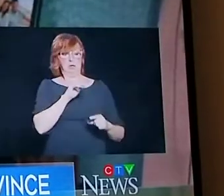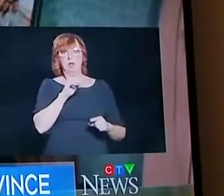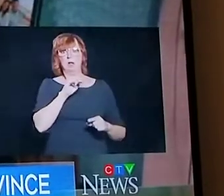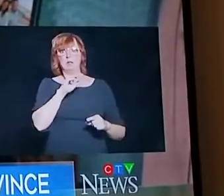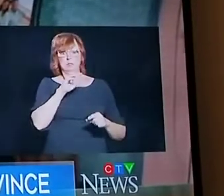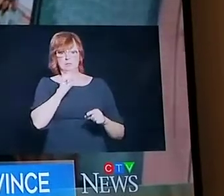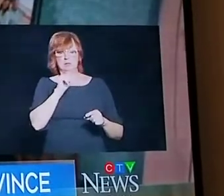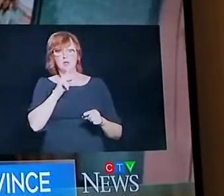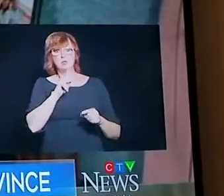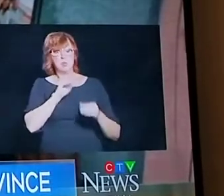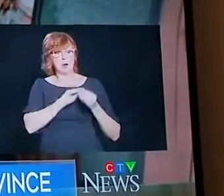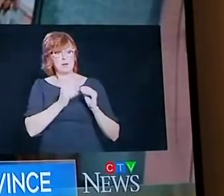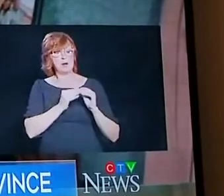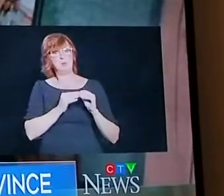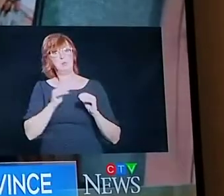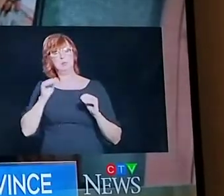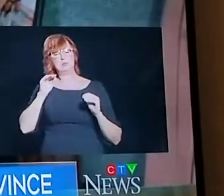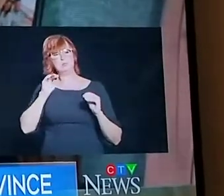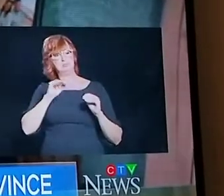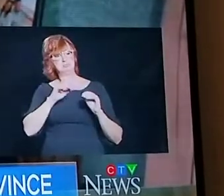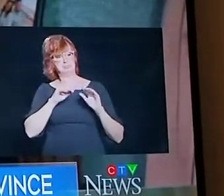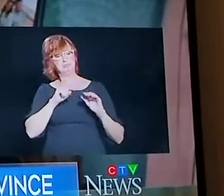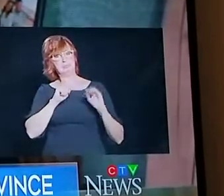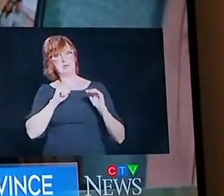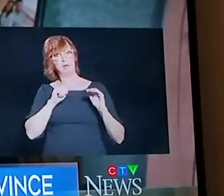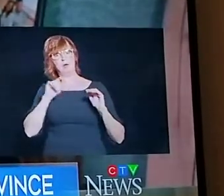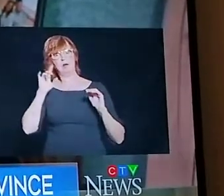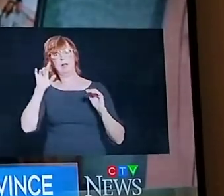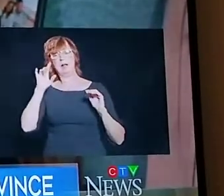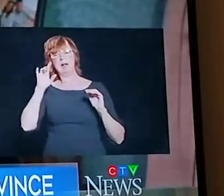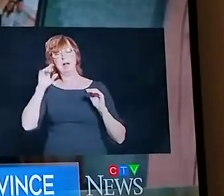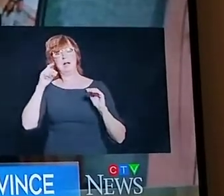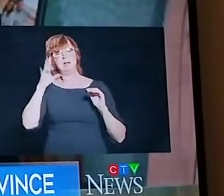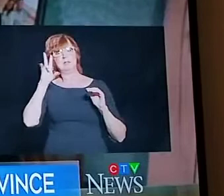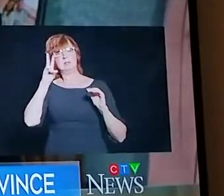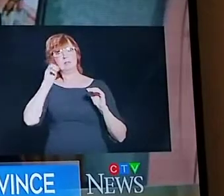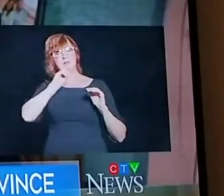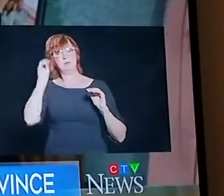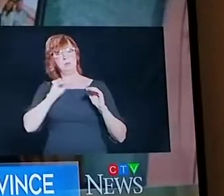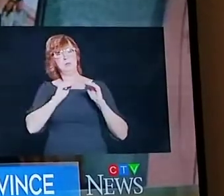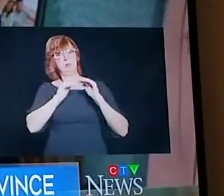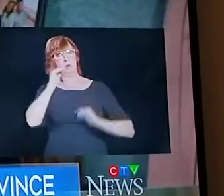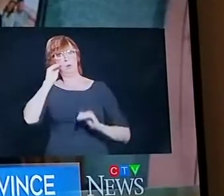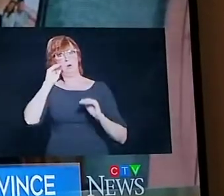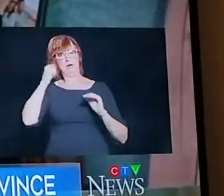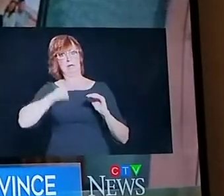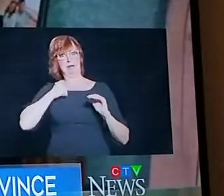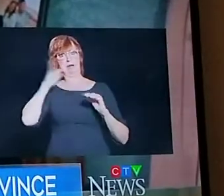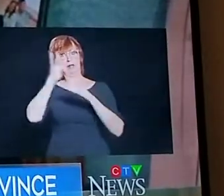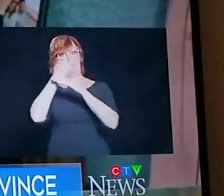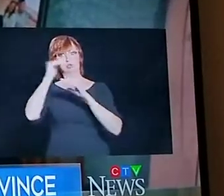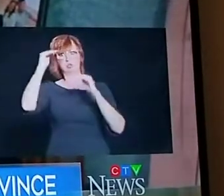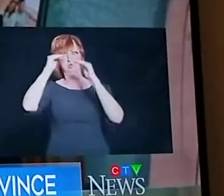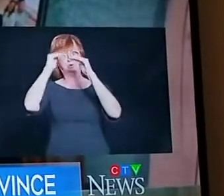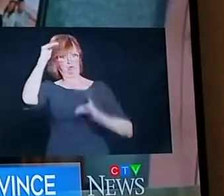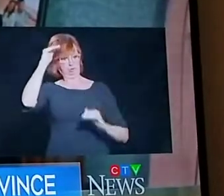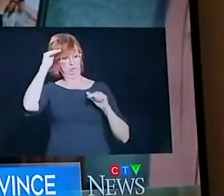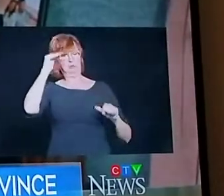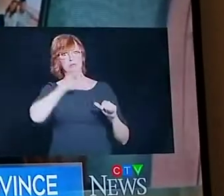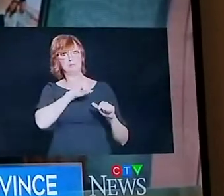is about 70% below the Canadian average. And the number of serious outcomes, hospitalizations and